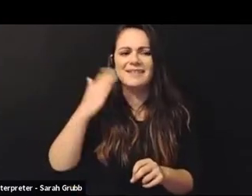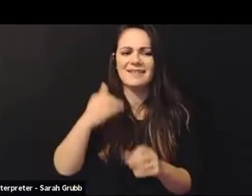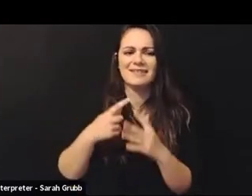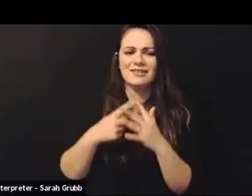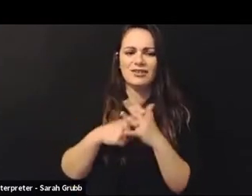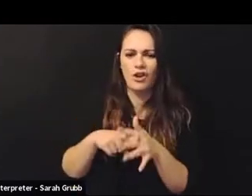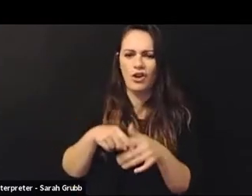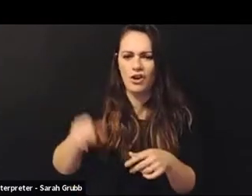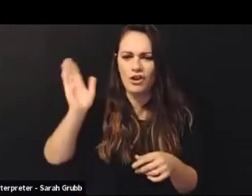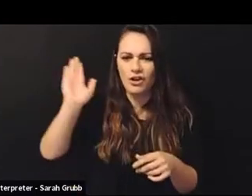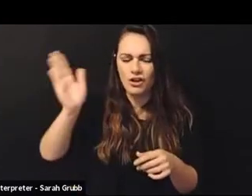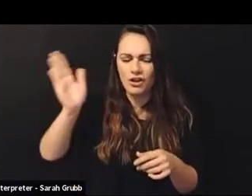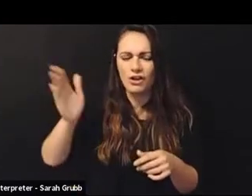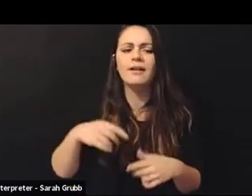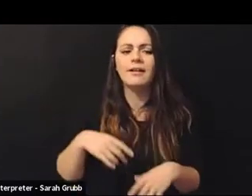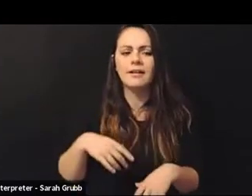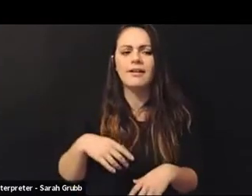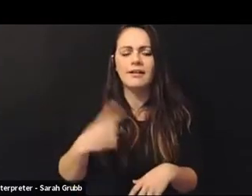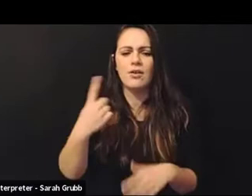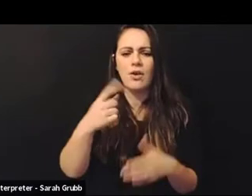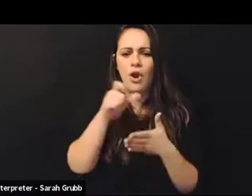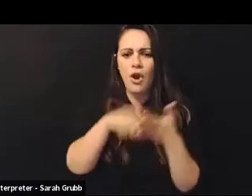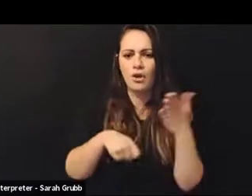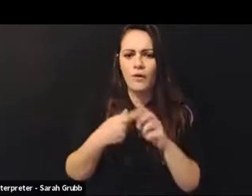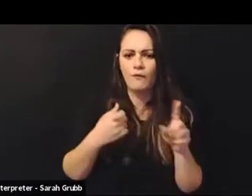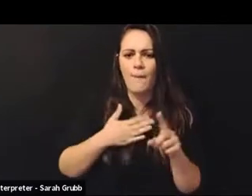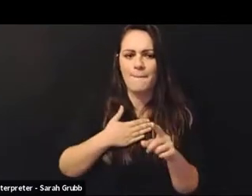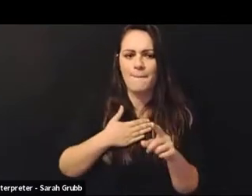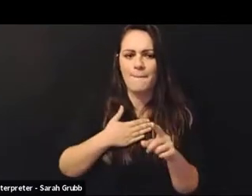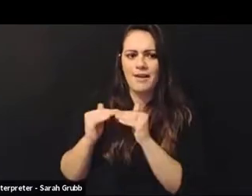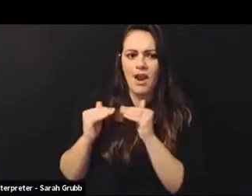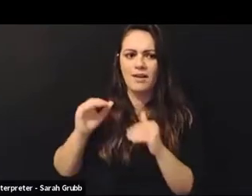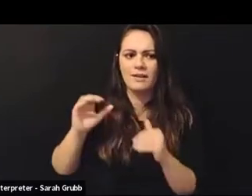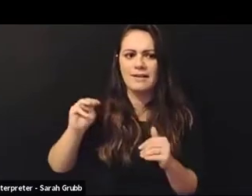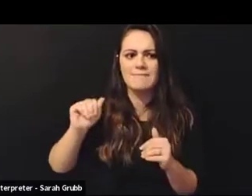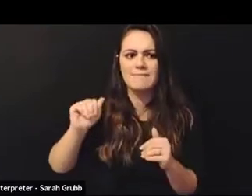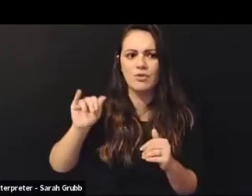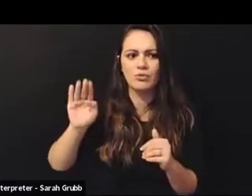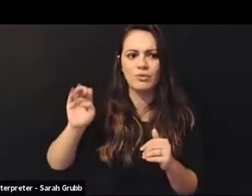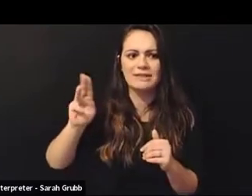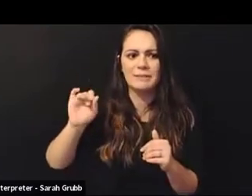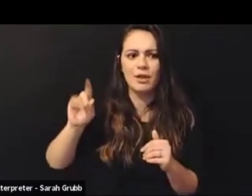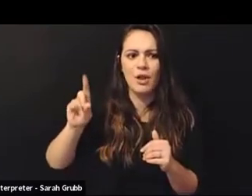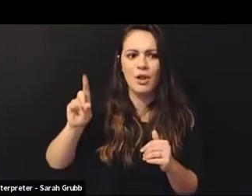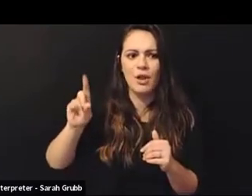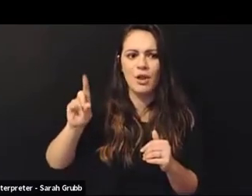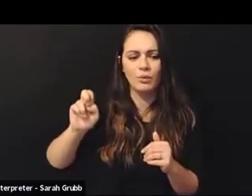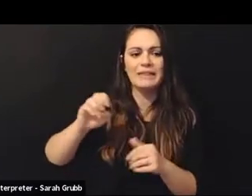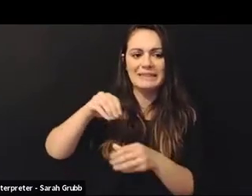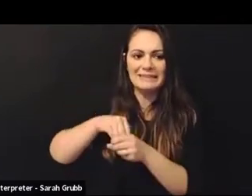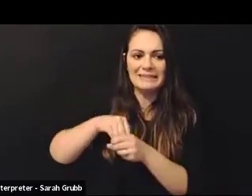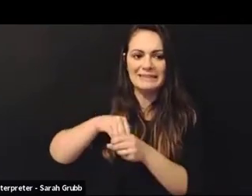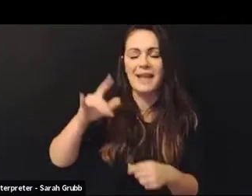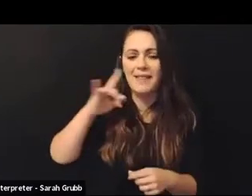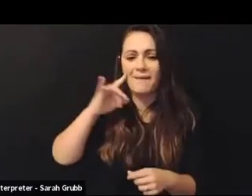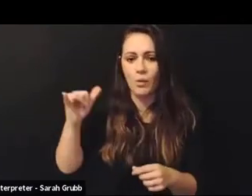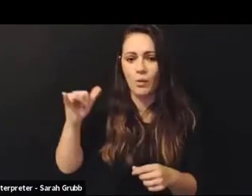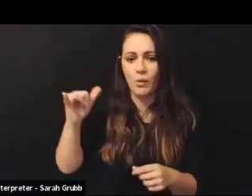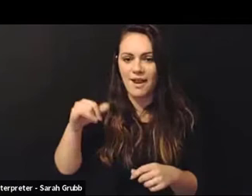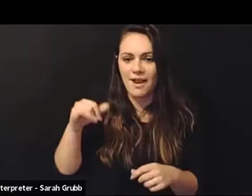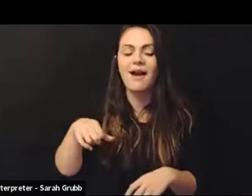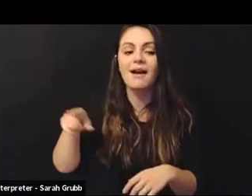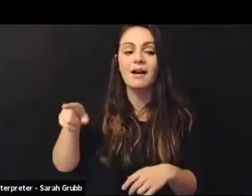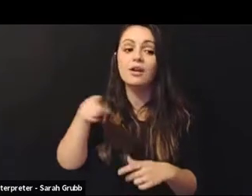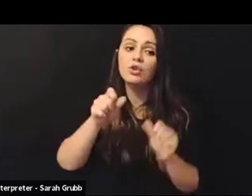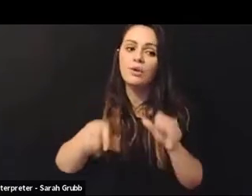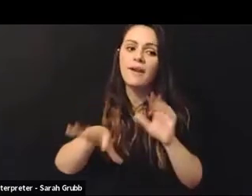my colleague Maurice Belote, who's our coordinator in California, he and I wrote, and you can find it. It's on the resource list, but you